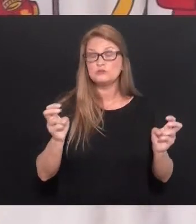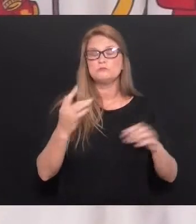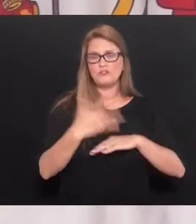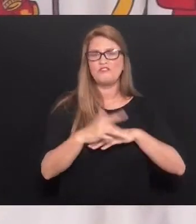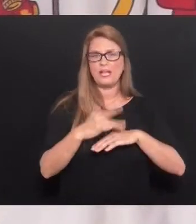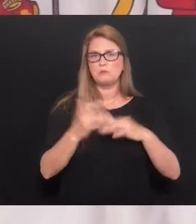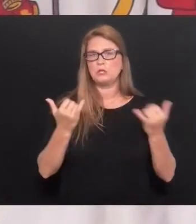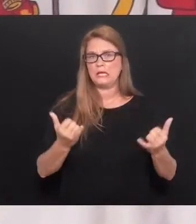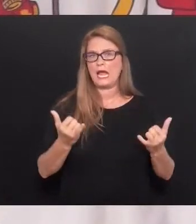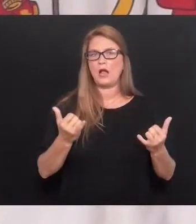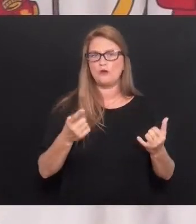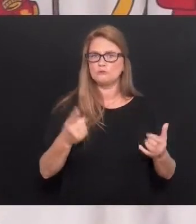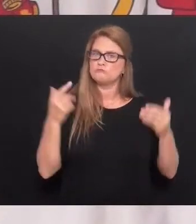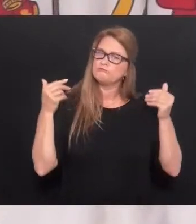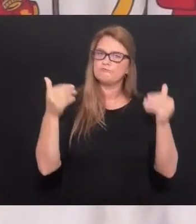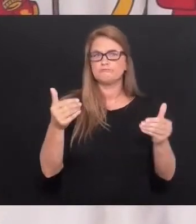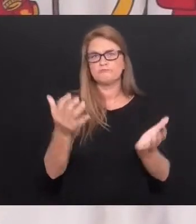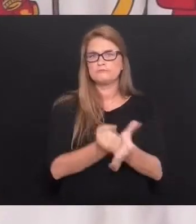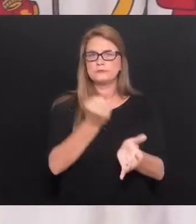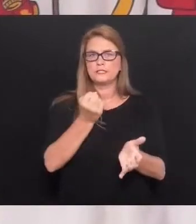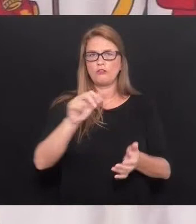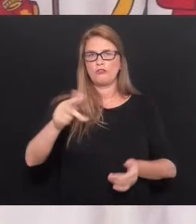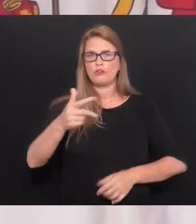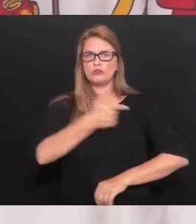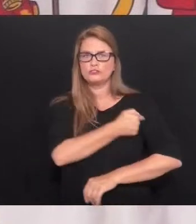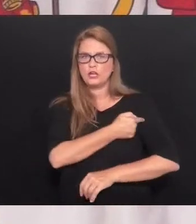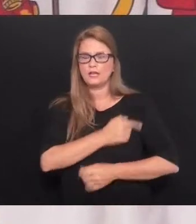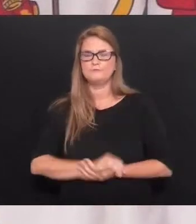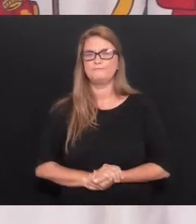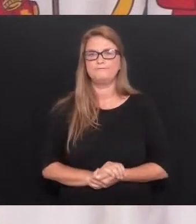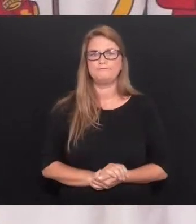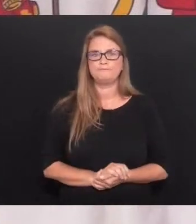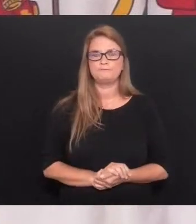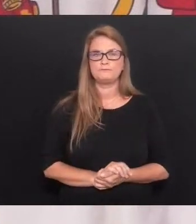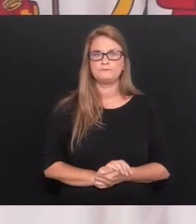They're available to you right now. We continue to push, and